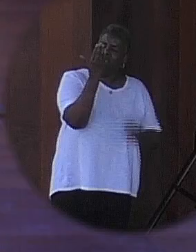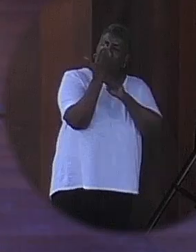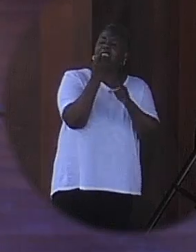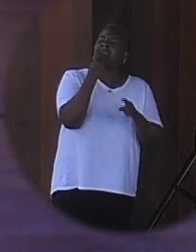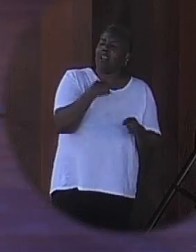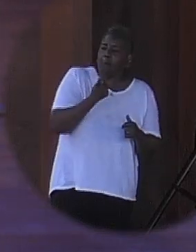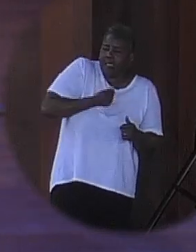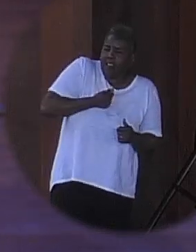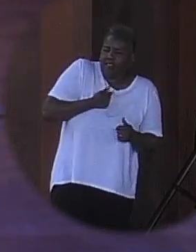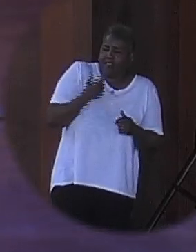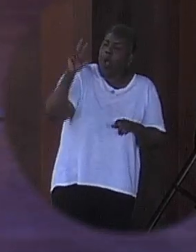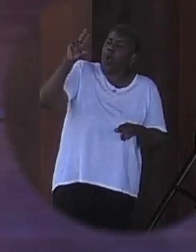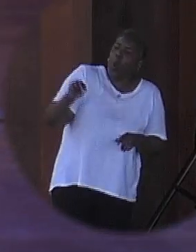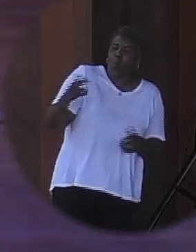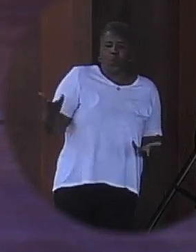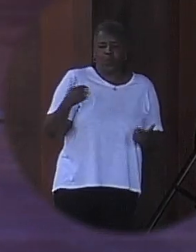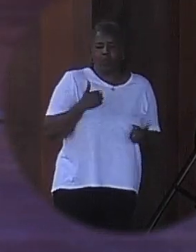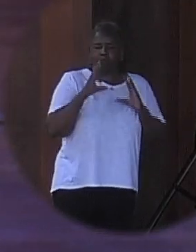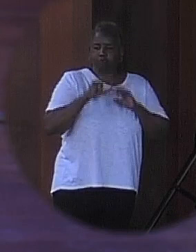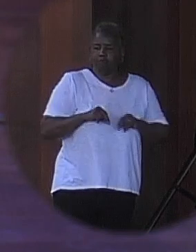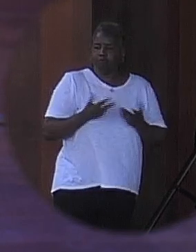him no.